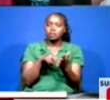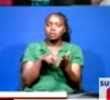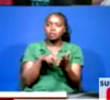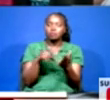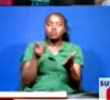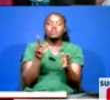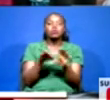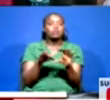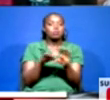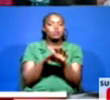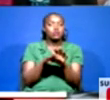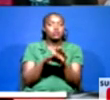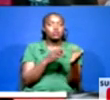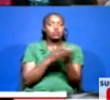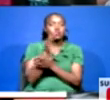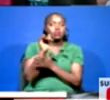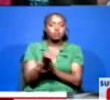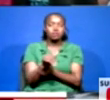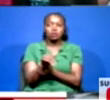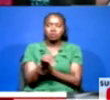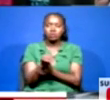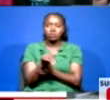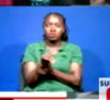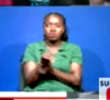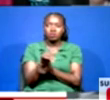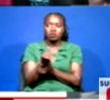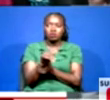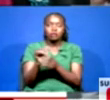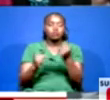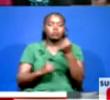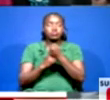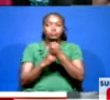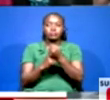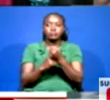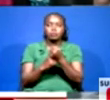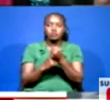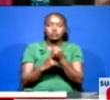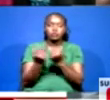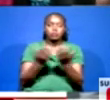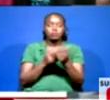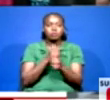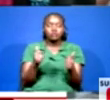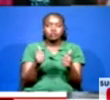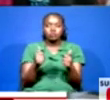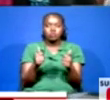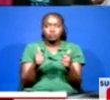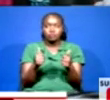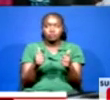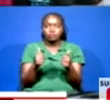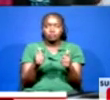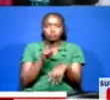congregants, to ensure that their congregants are supported, are served properly in a nation